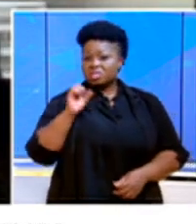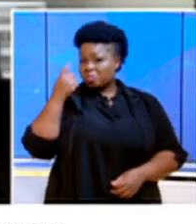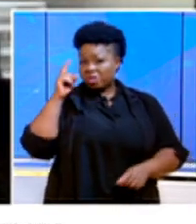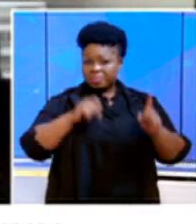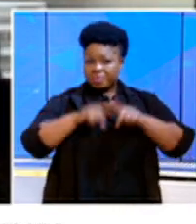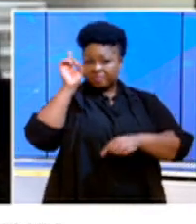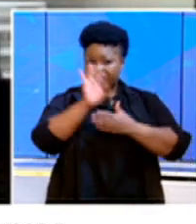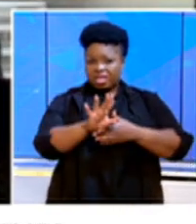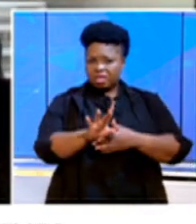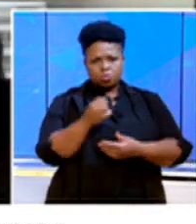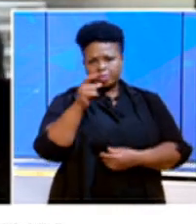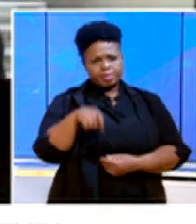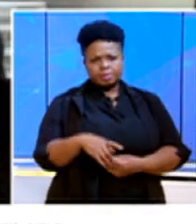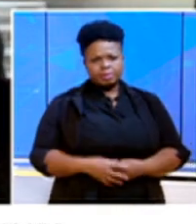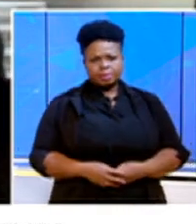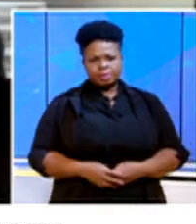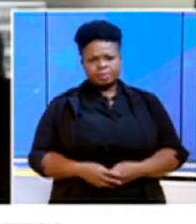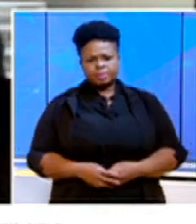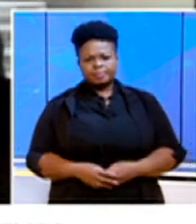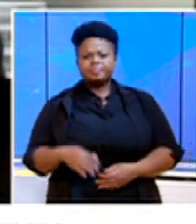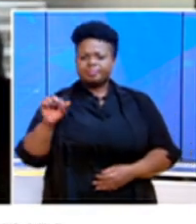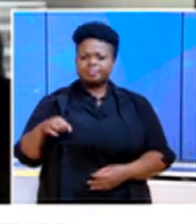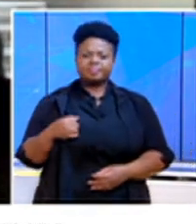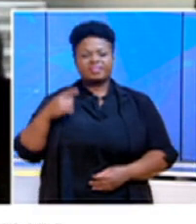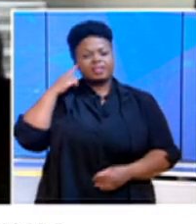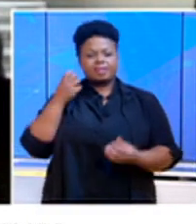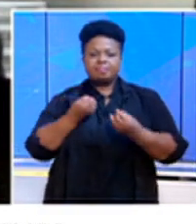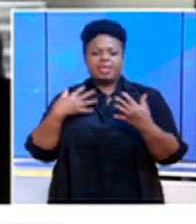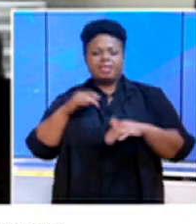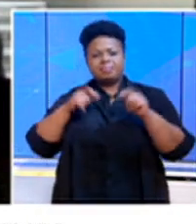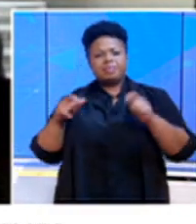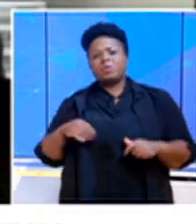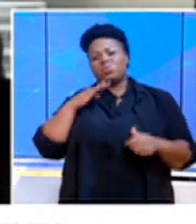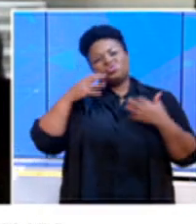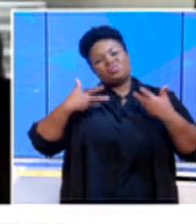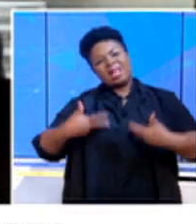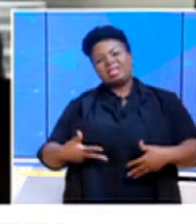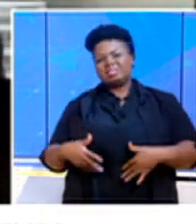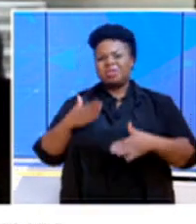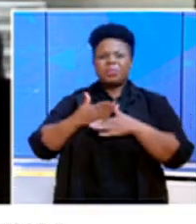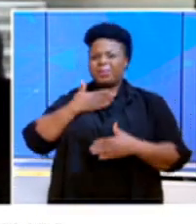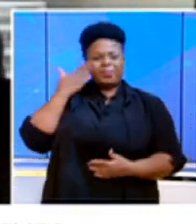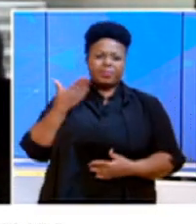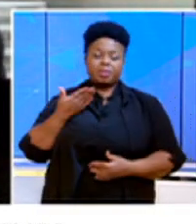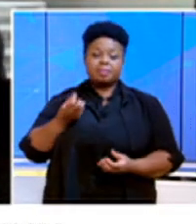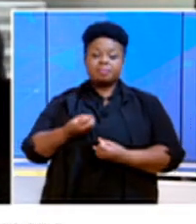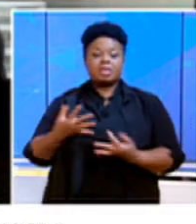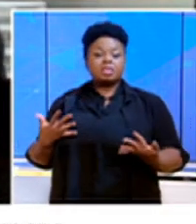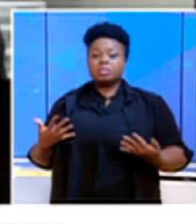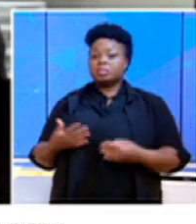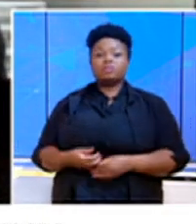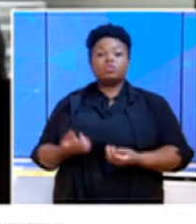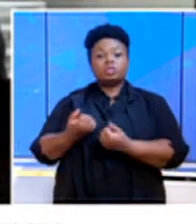fired and not just one person. Yeah, I think that a lot of people have dropped the ball here, and typically in most